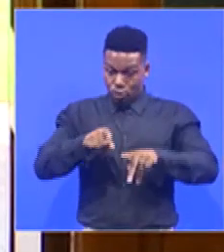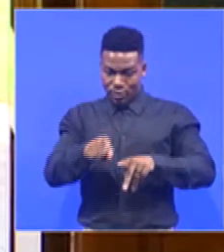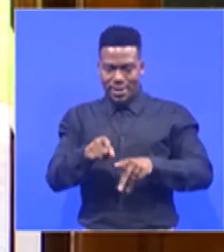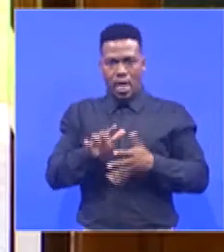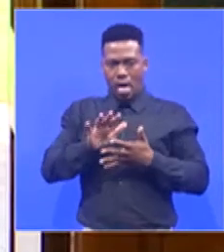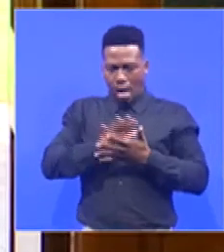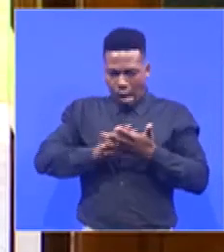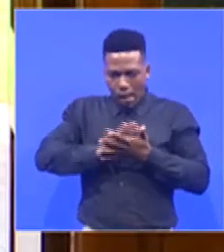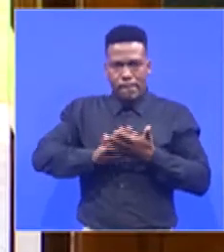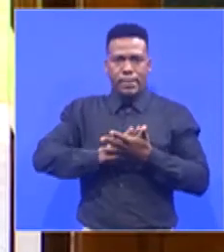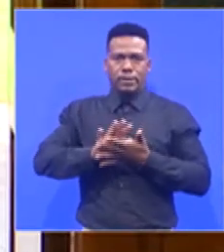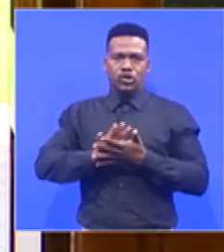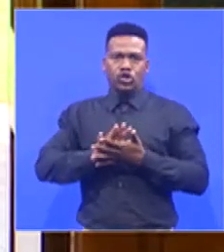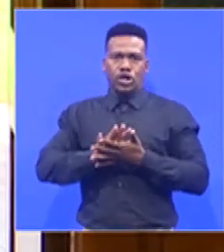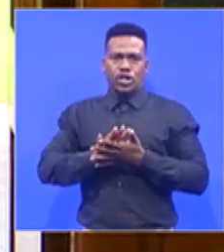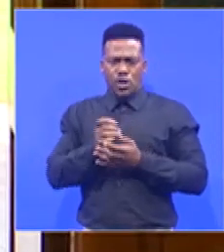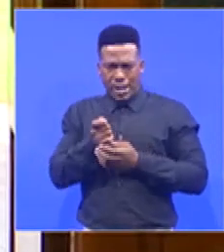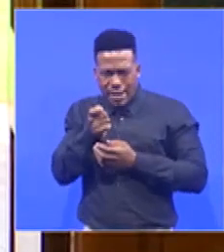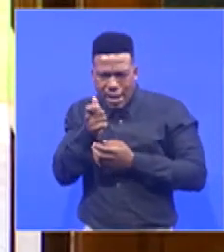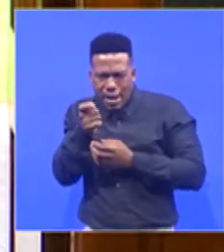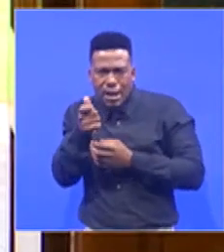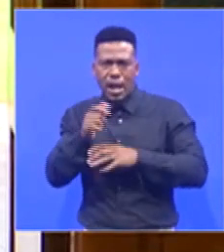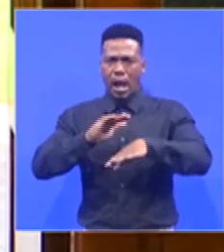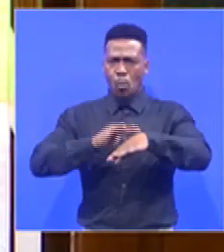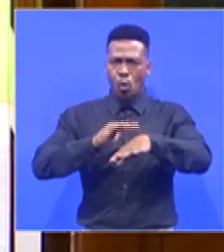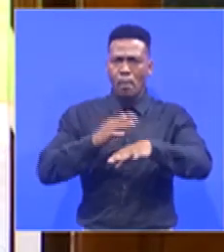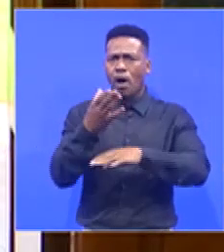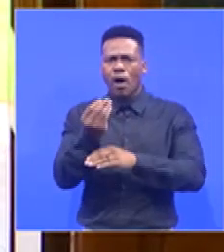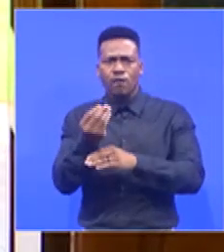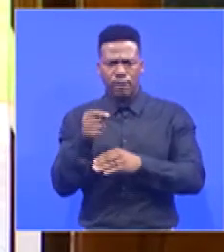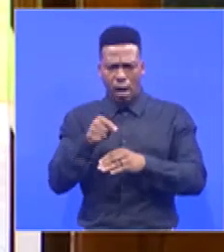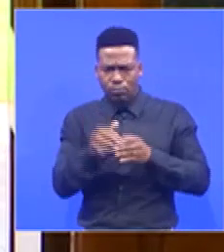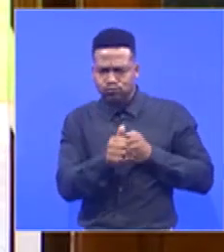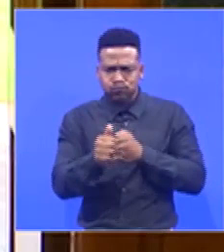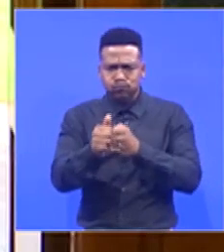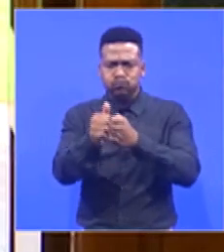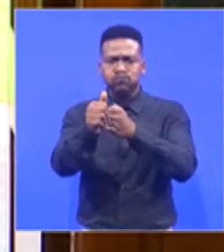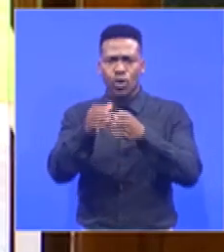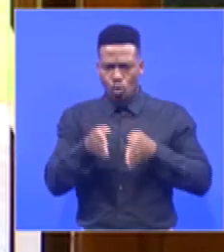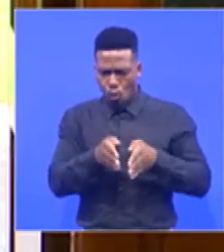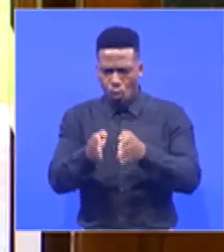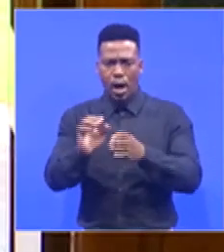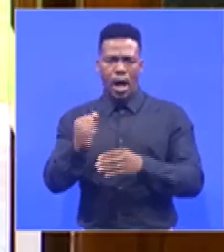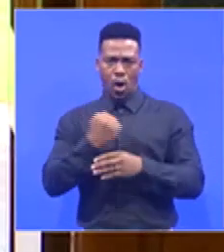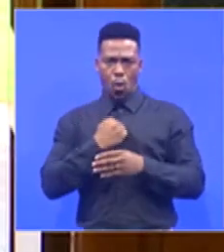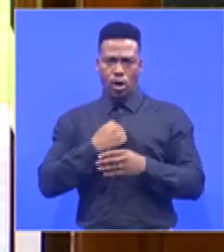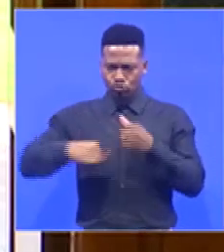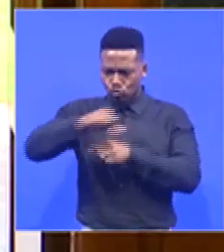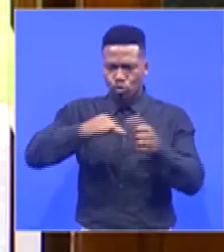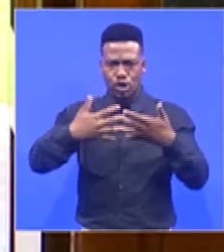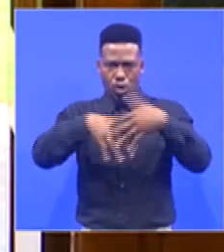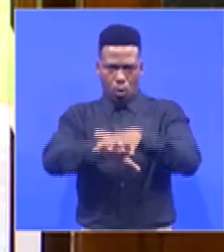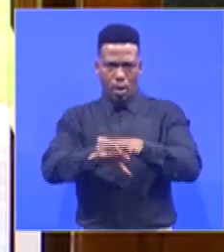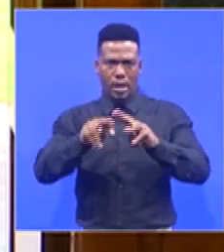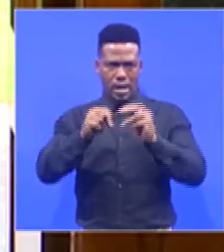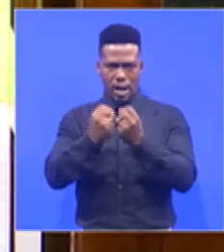appreciate the little and precious moments that have guided us on the path of social cohesion and nation